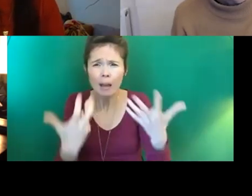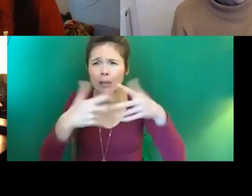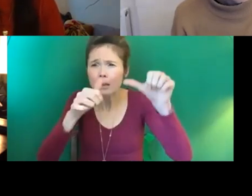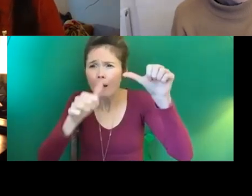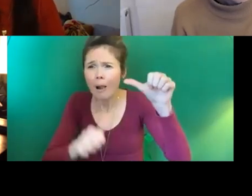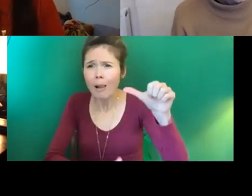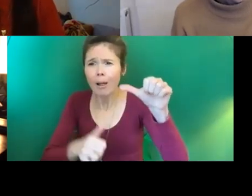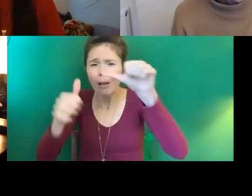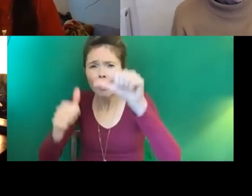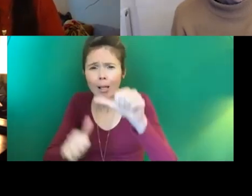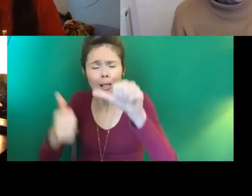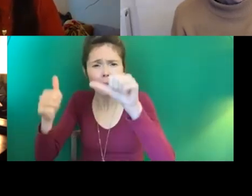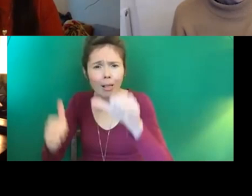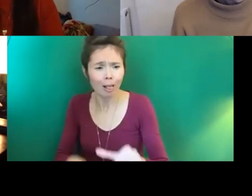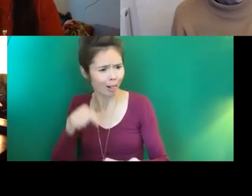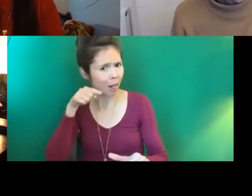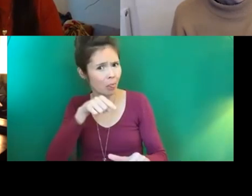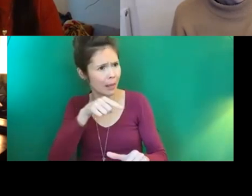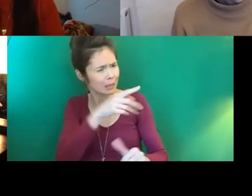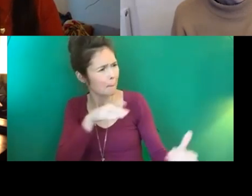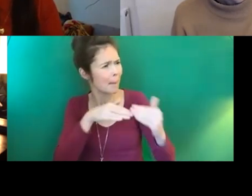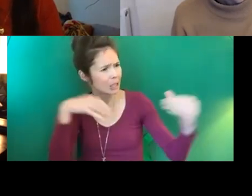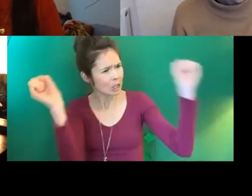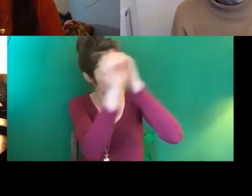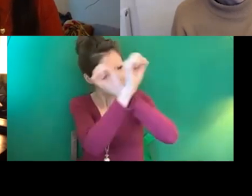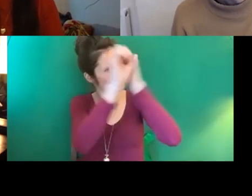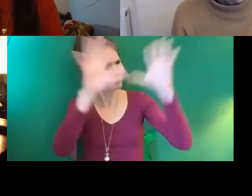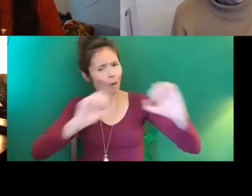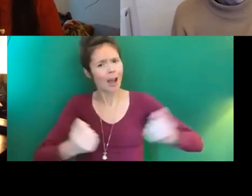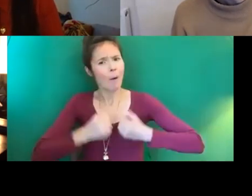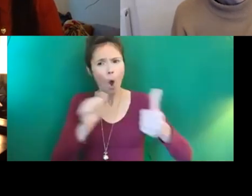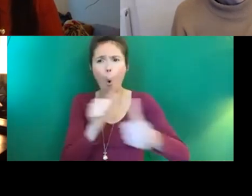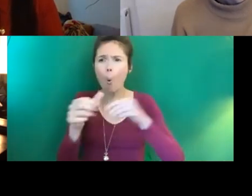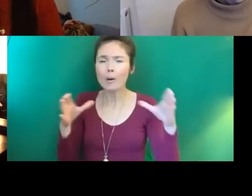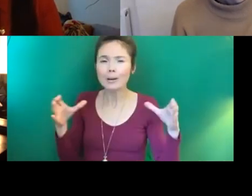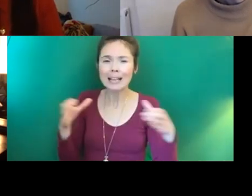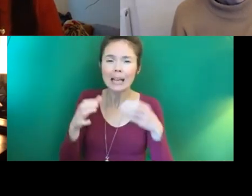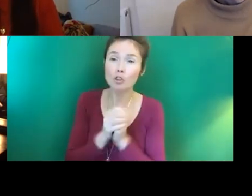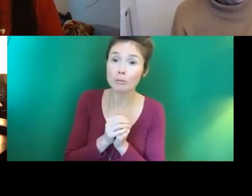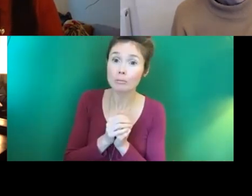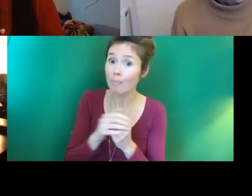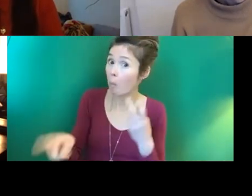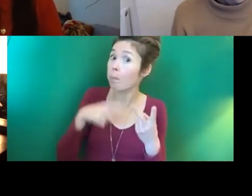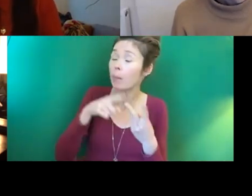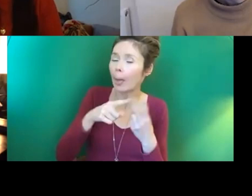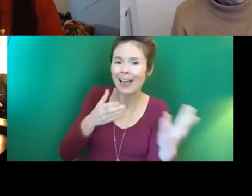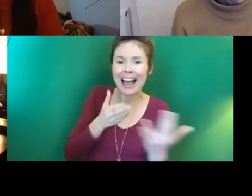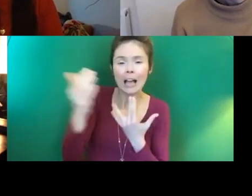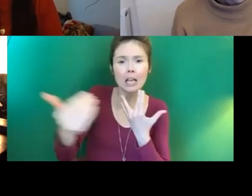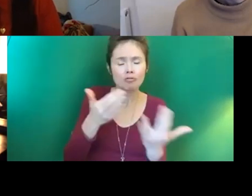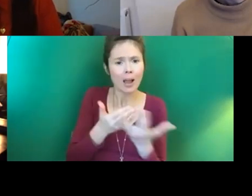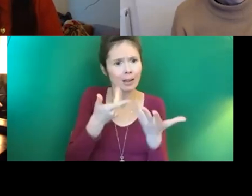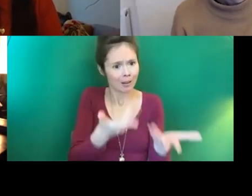And fits in with other things that they're trying to achieve as well. And it also sits alongside trying to make things more